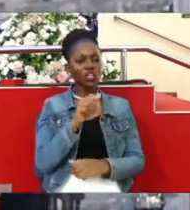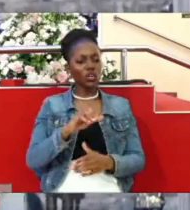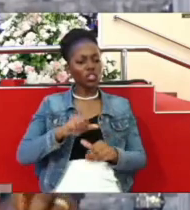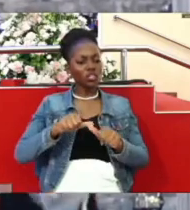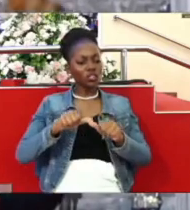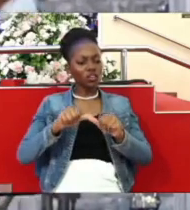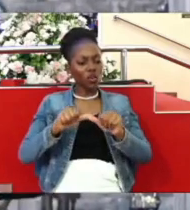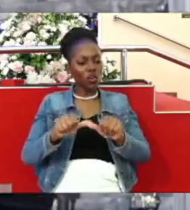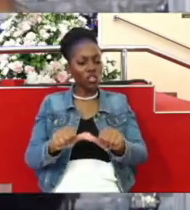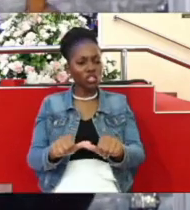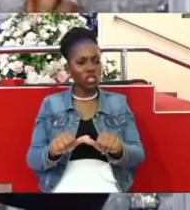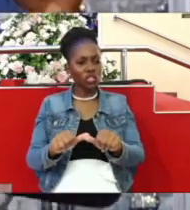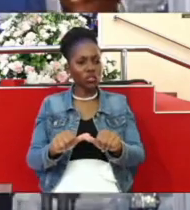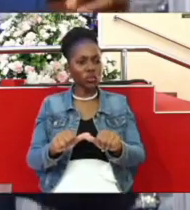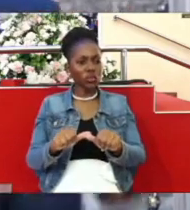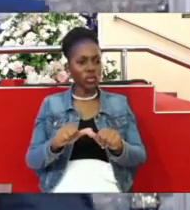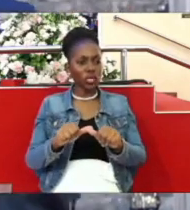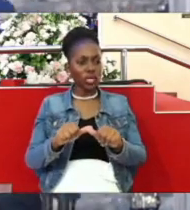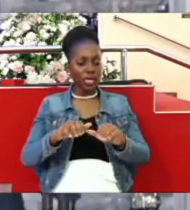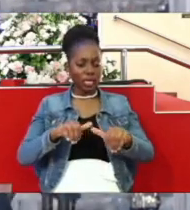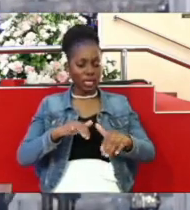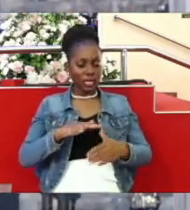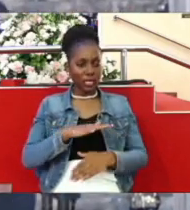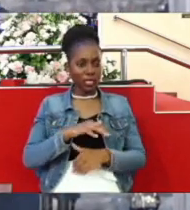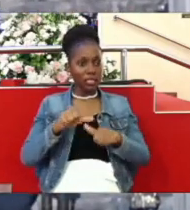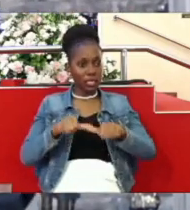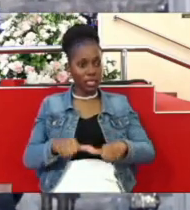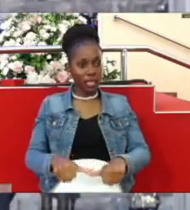Because God has a divine plan and purpose for you.